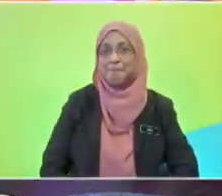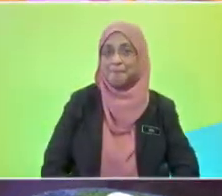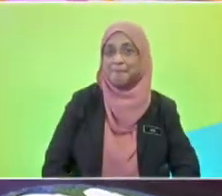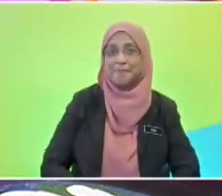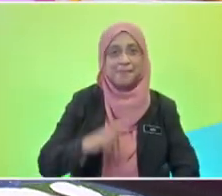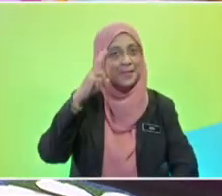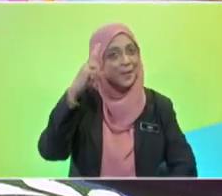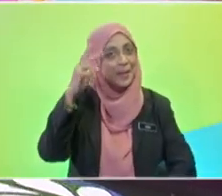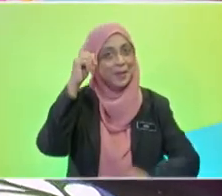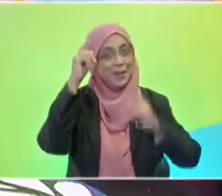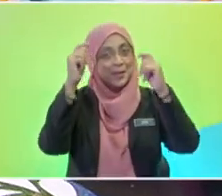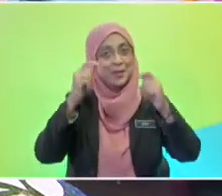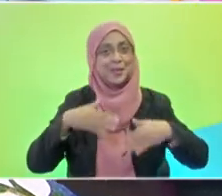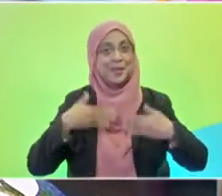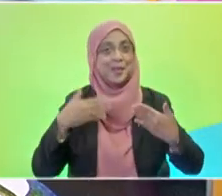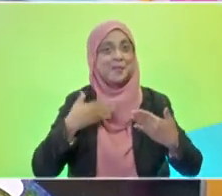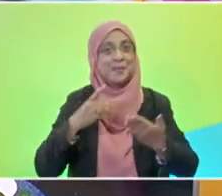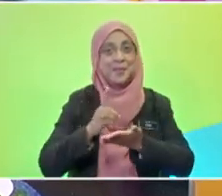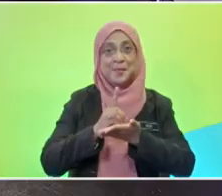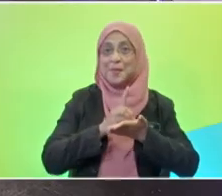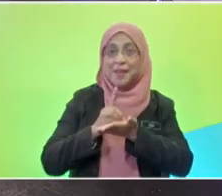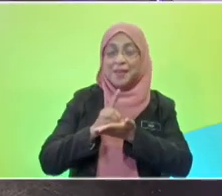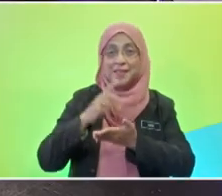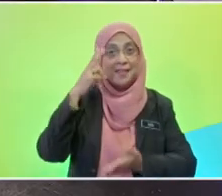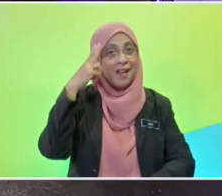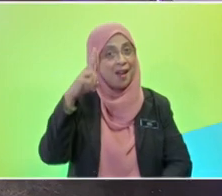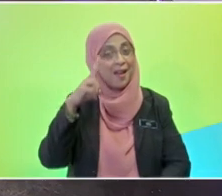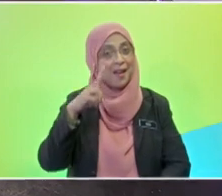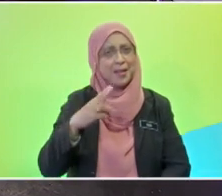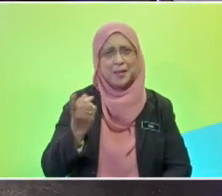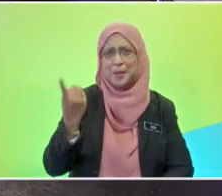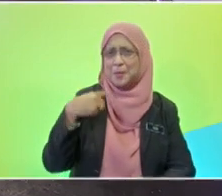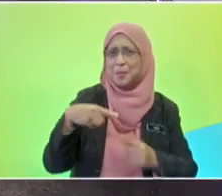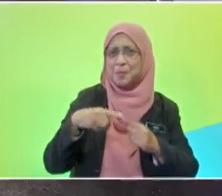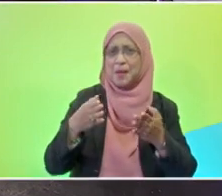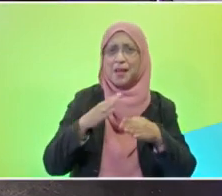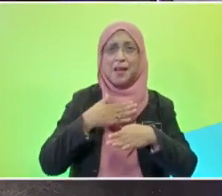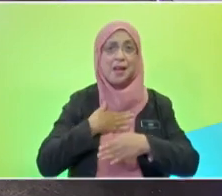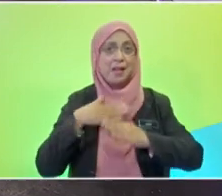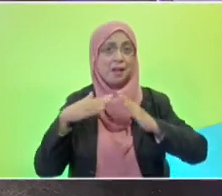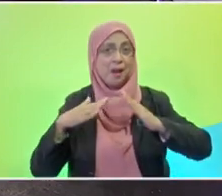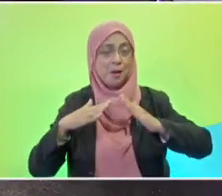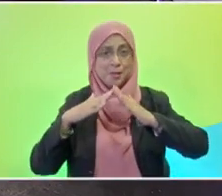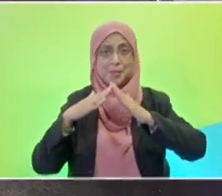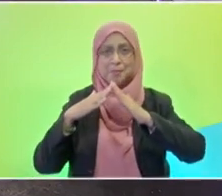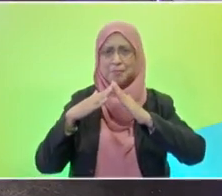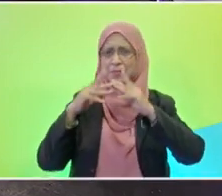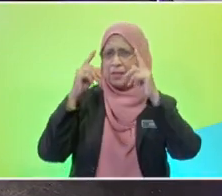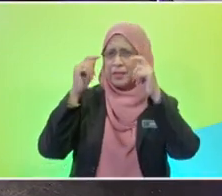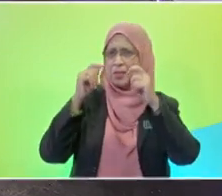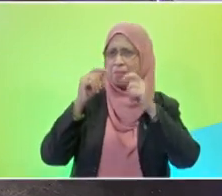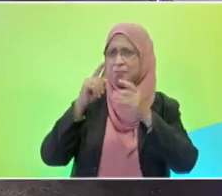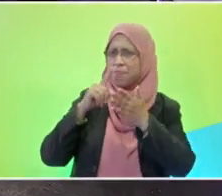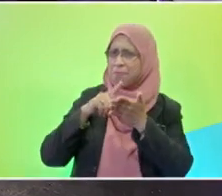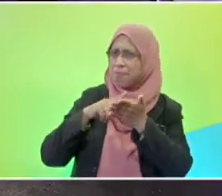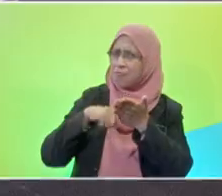Hi teacher, happy Deepavali. Hi Chris, happy Deepavali. Come join my open house. Sure. Hey, teacher, what is that on